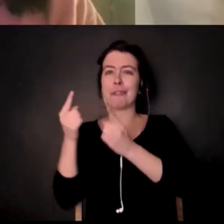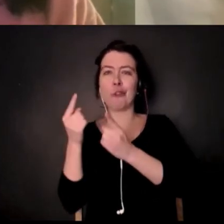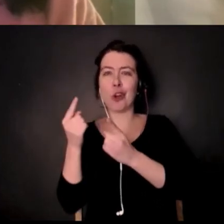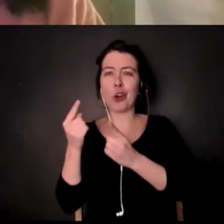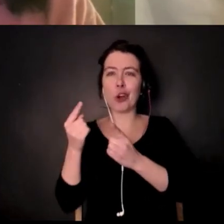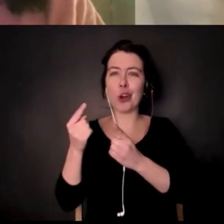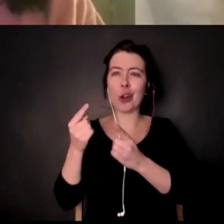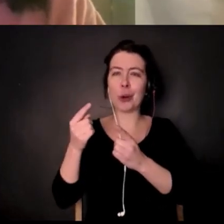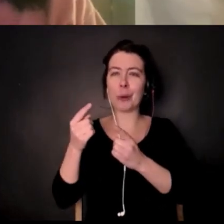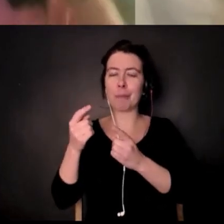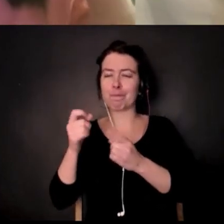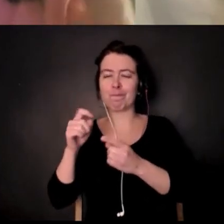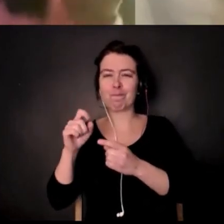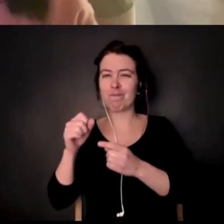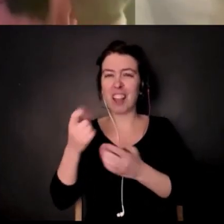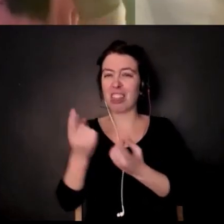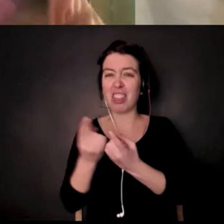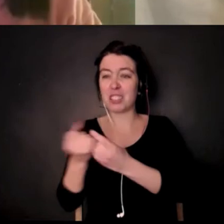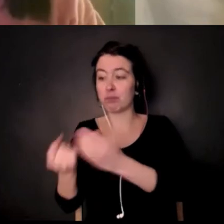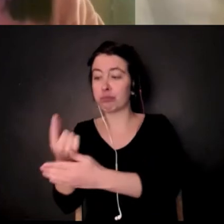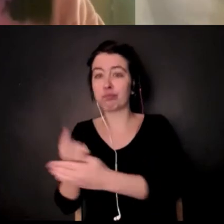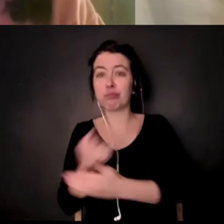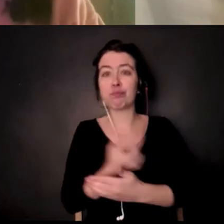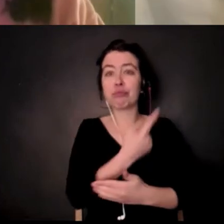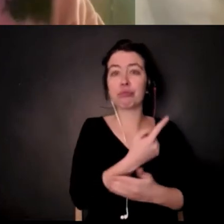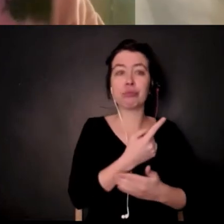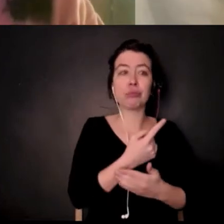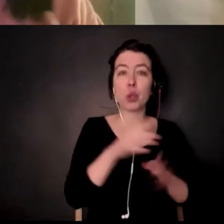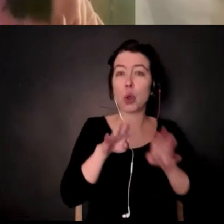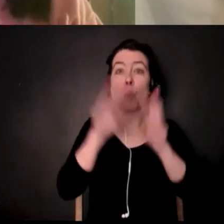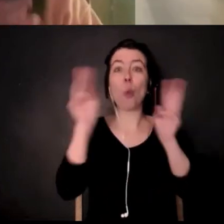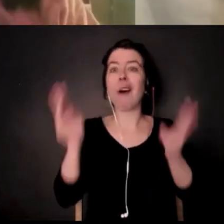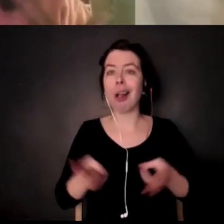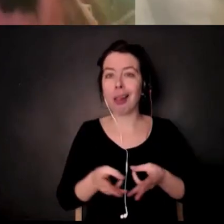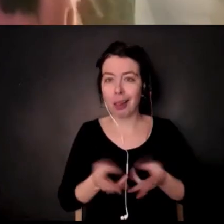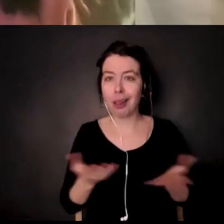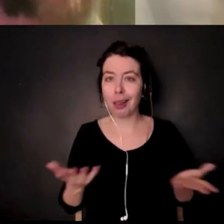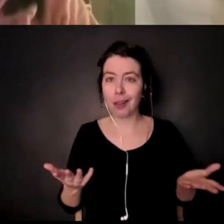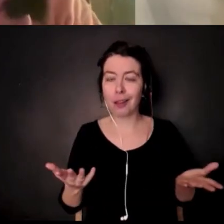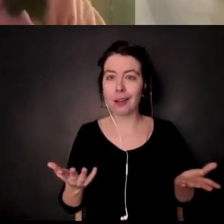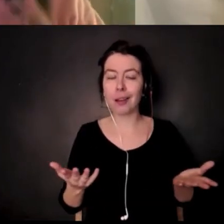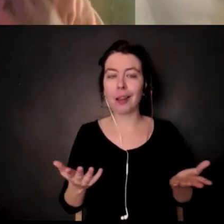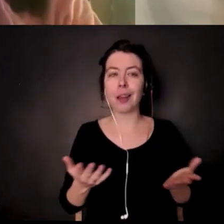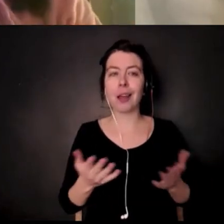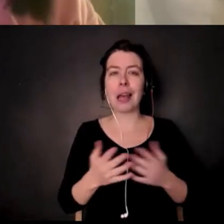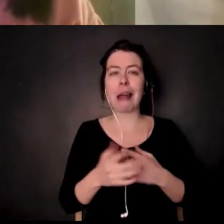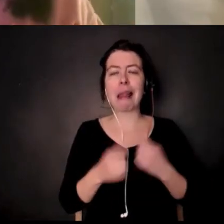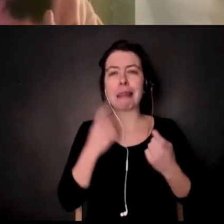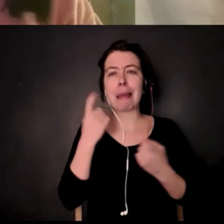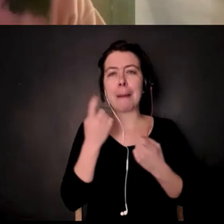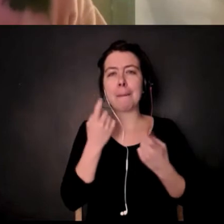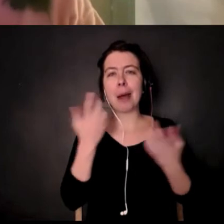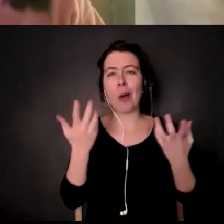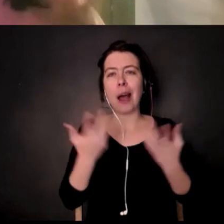thinking about, in this mode of thinking, we were thinking about, what it means to create another sort of futurist